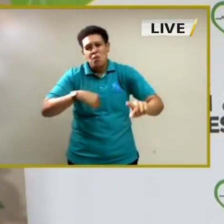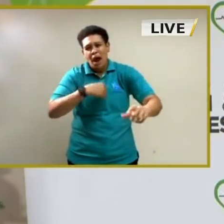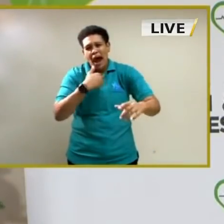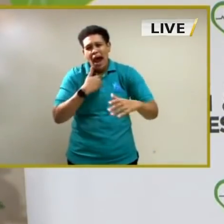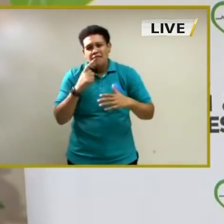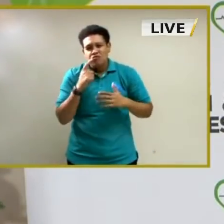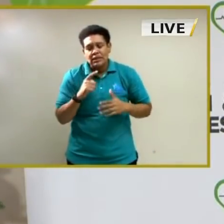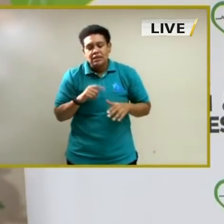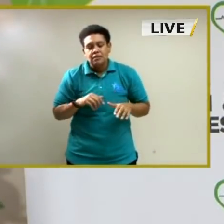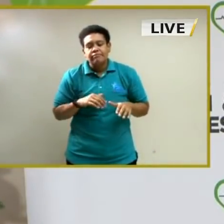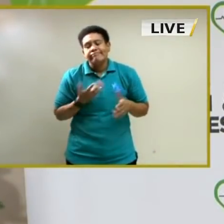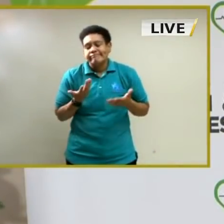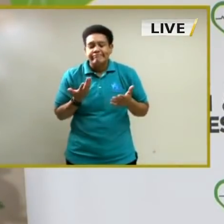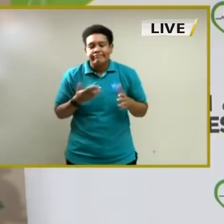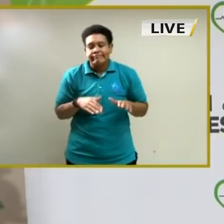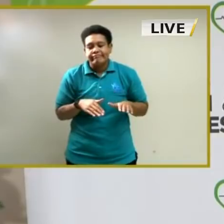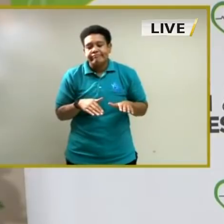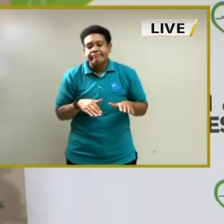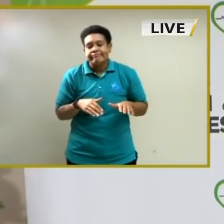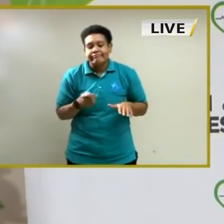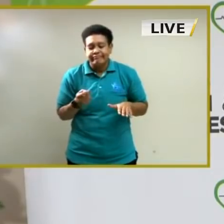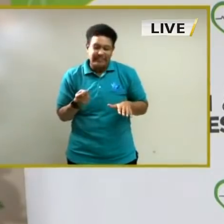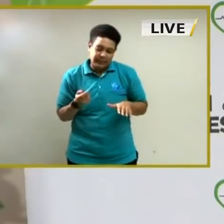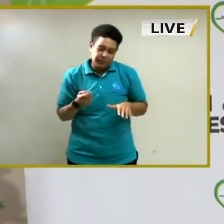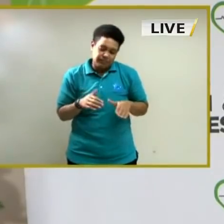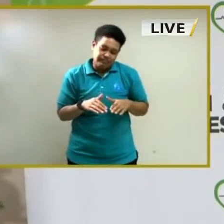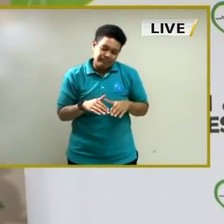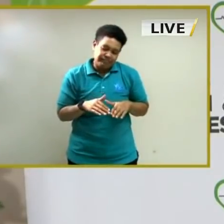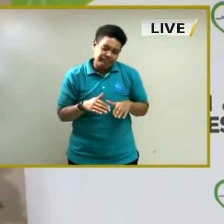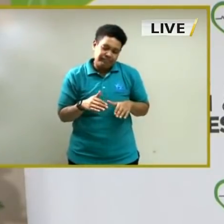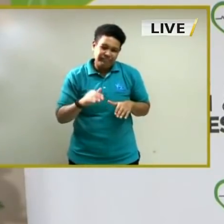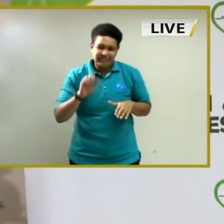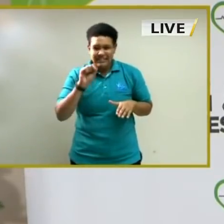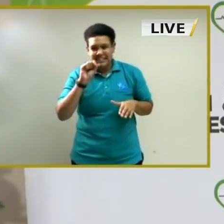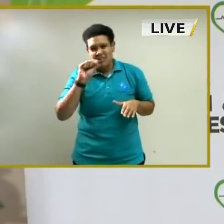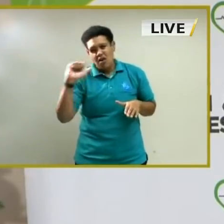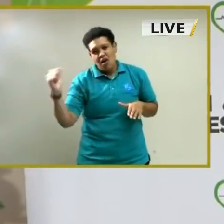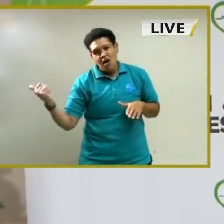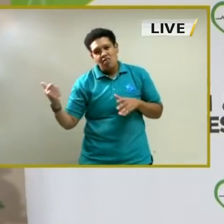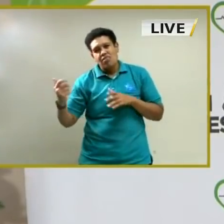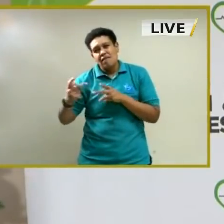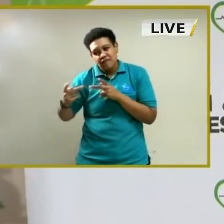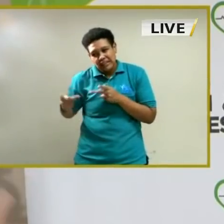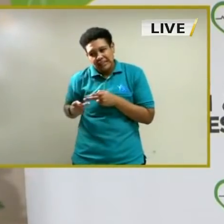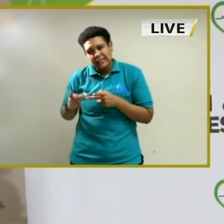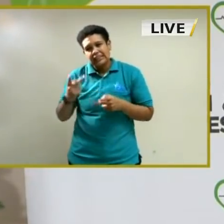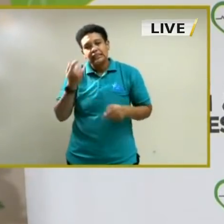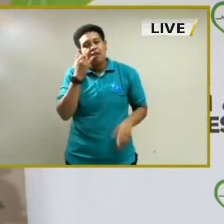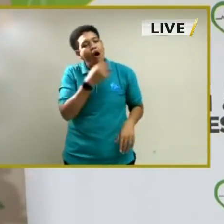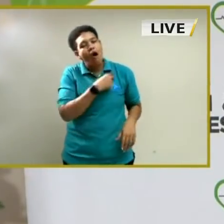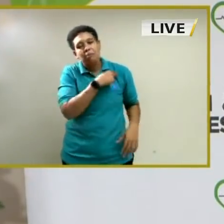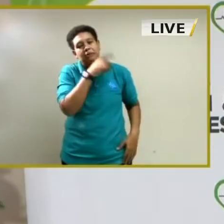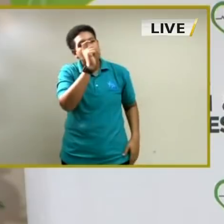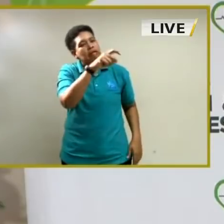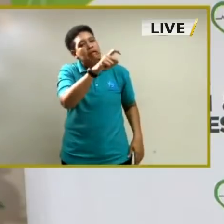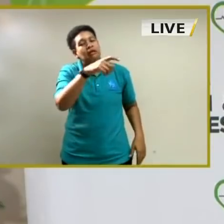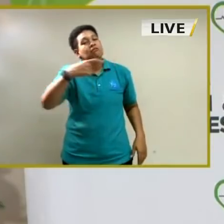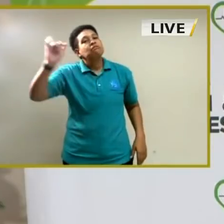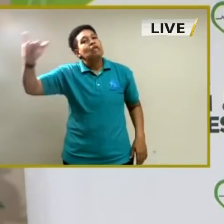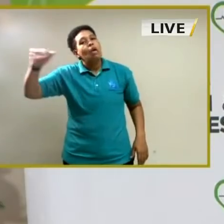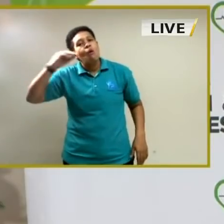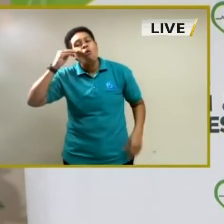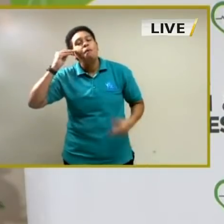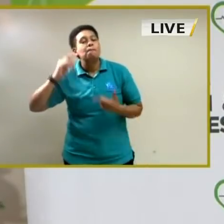step-down facilities, so where you don't need hospitalization, you stay in other facilities, including being at home with